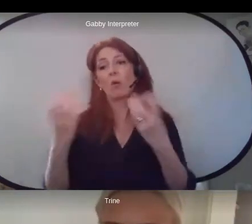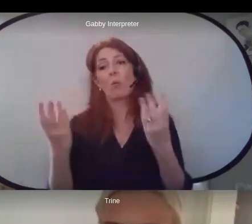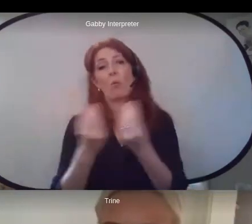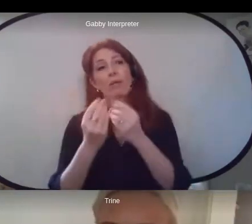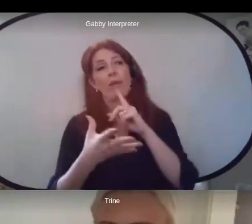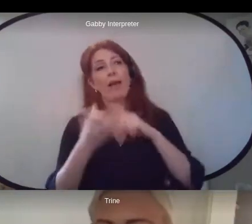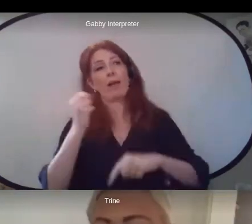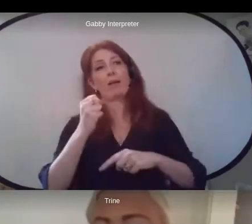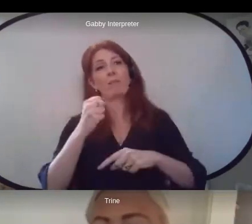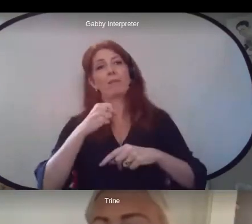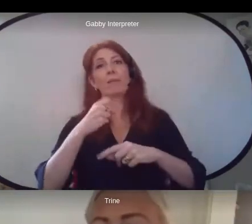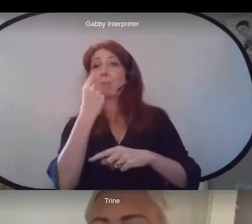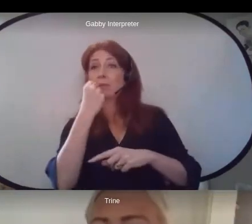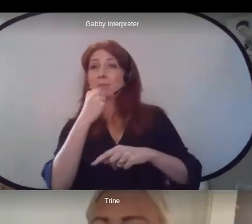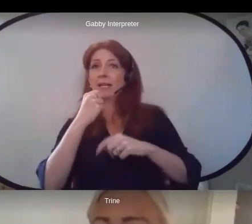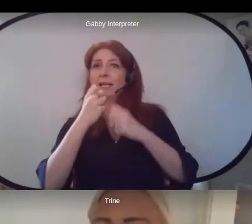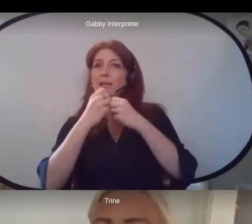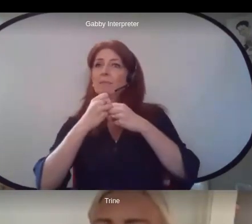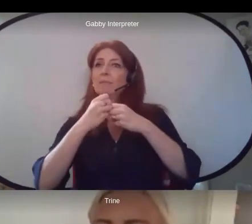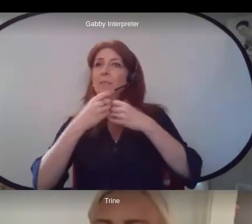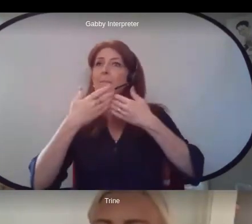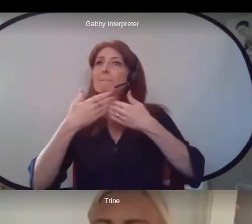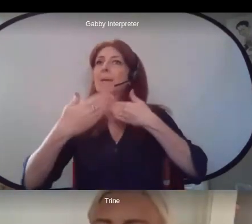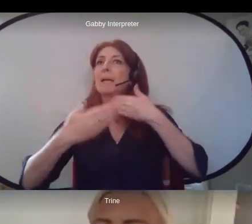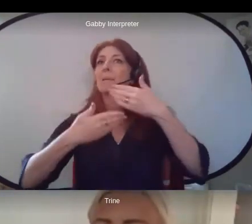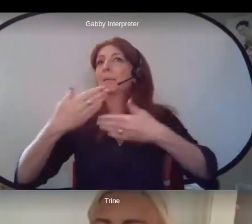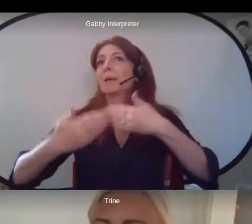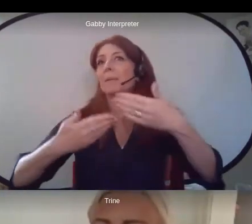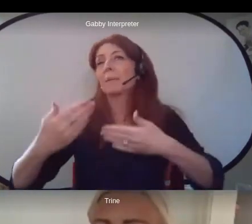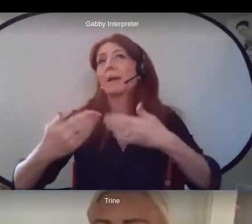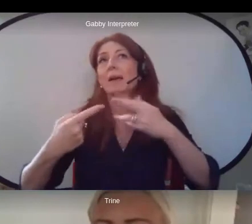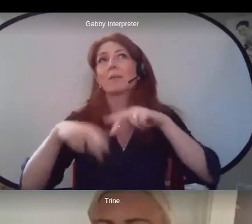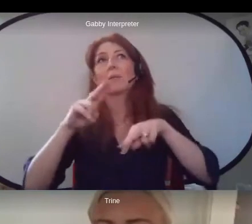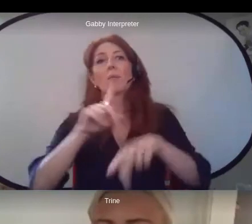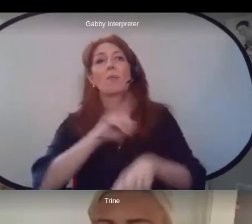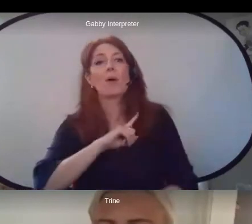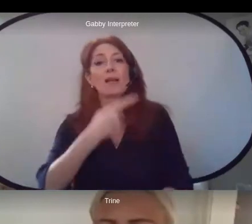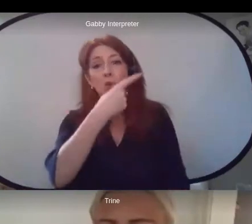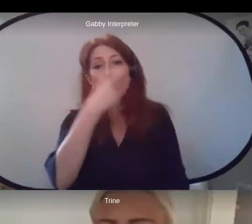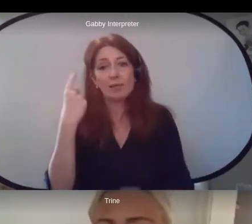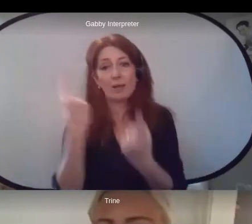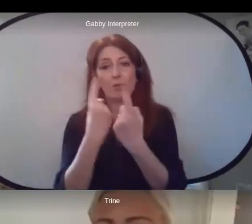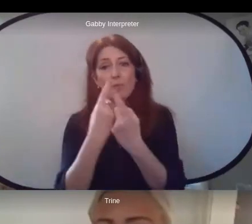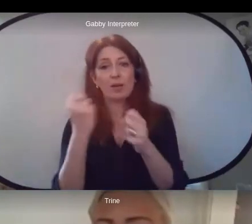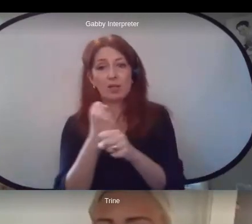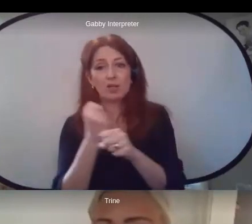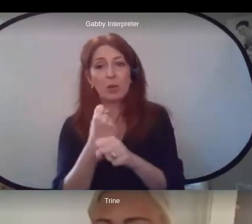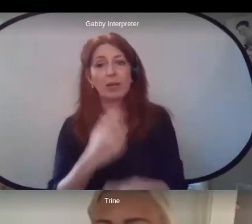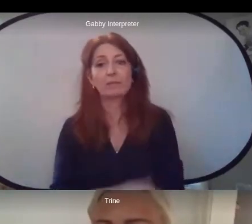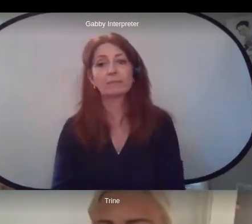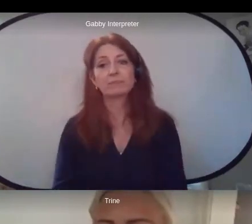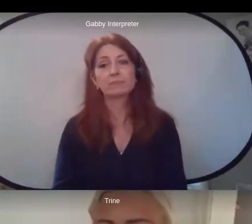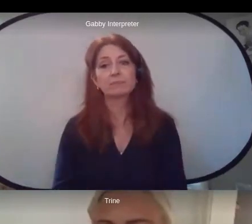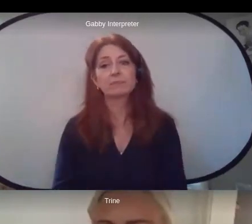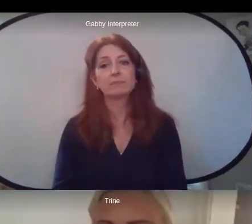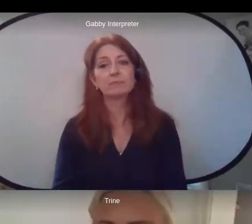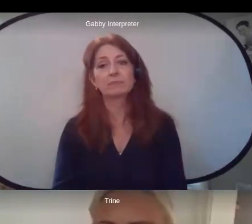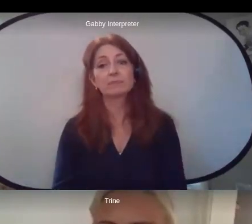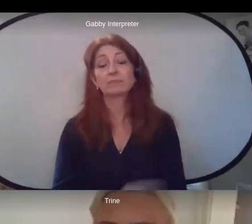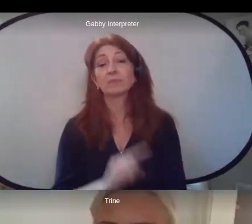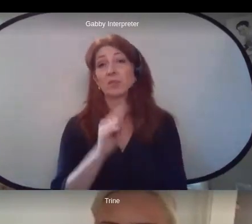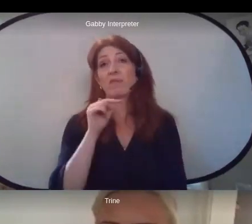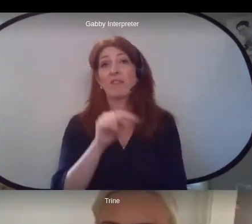potentially growing to others once there is an understanding of what the product can do or is doing. Thank you. Yeah, I would say, first of all,